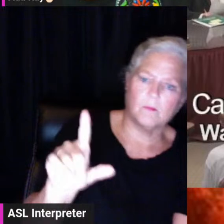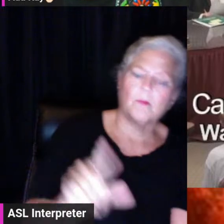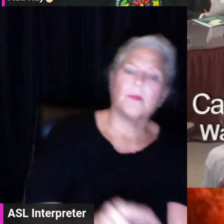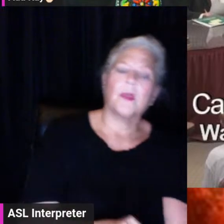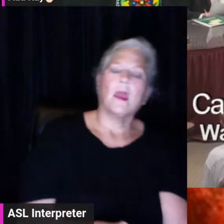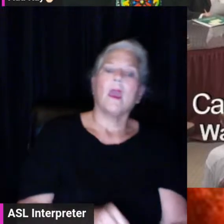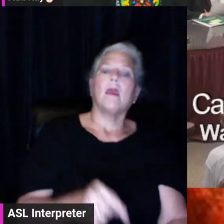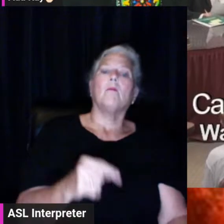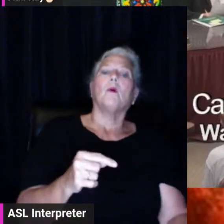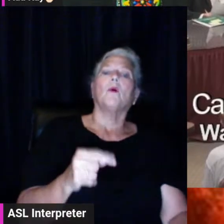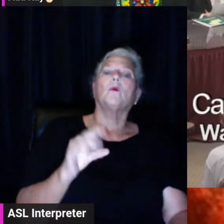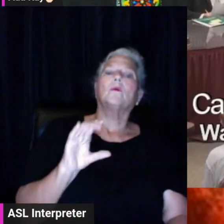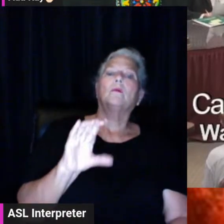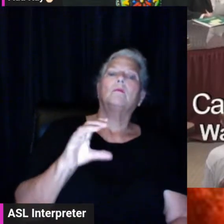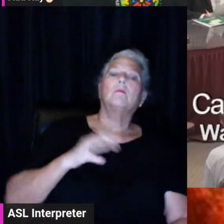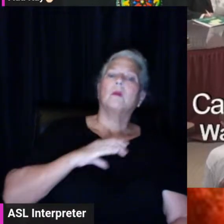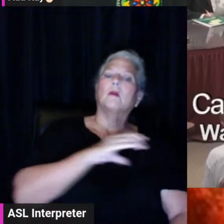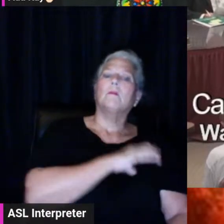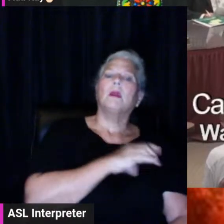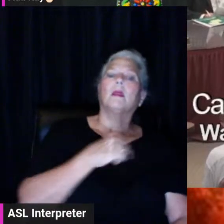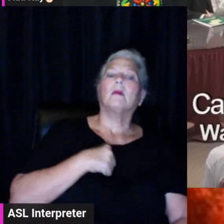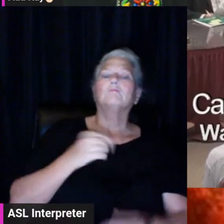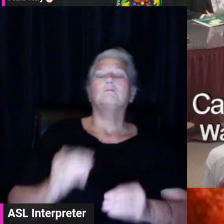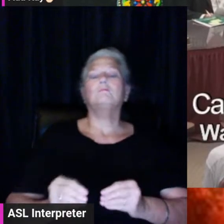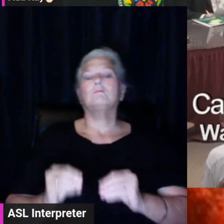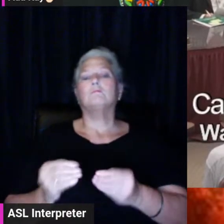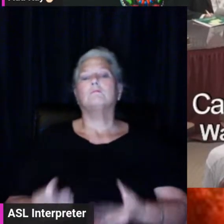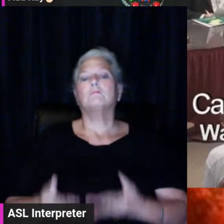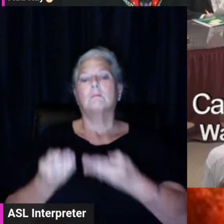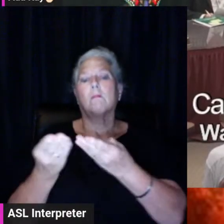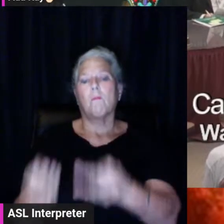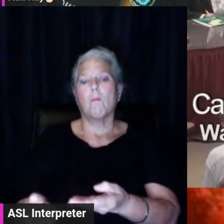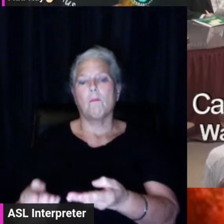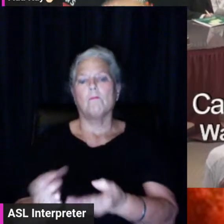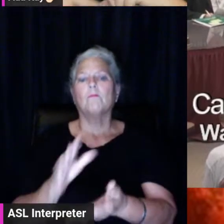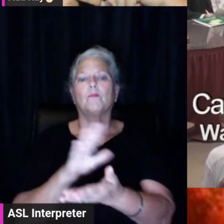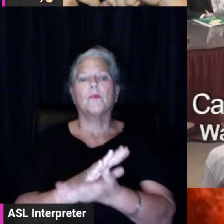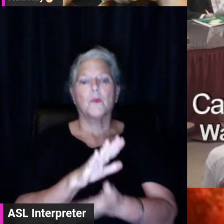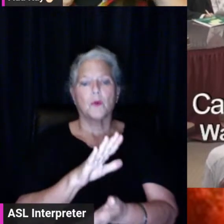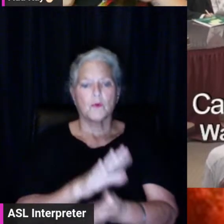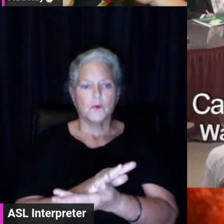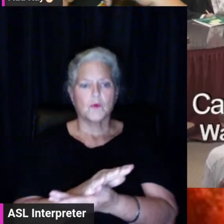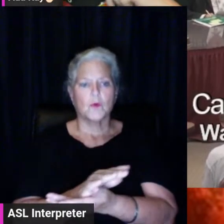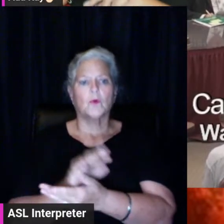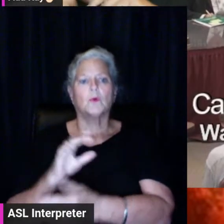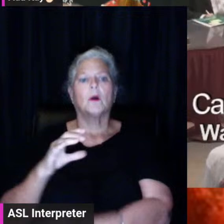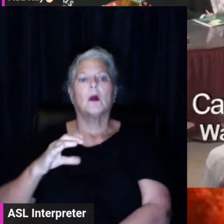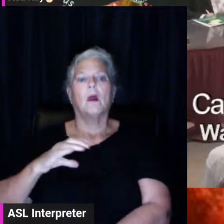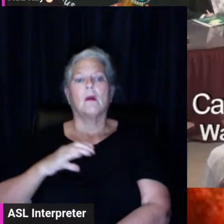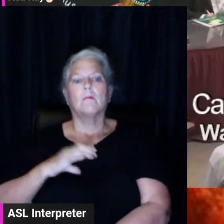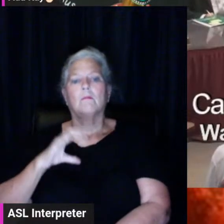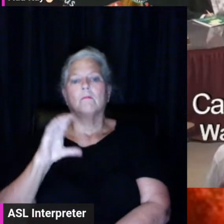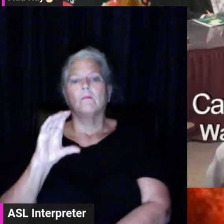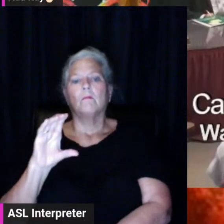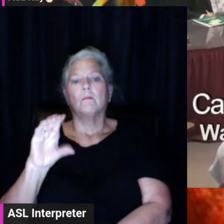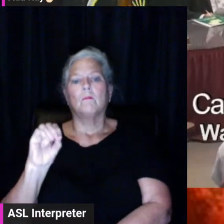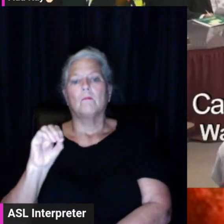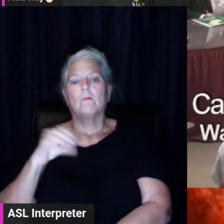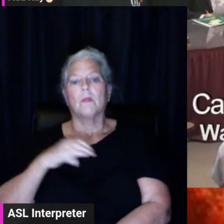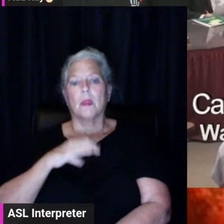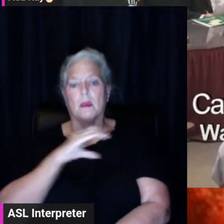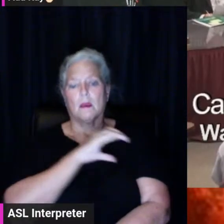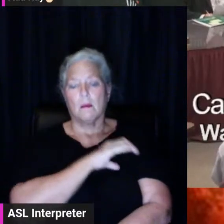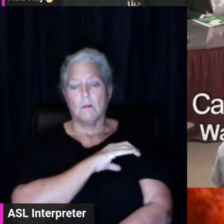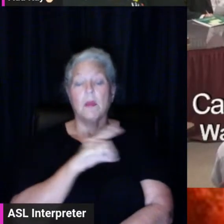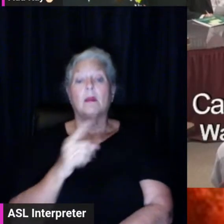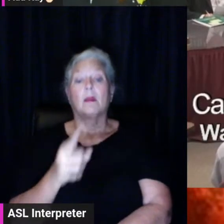I move that the board appoint the school committee member, Brian Lynch, to the Cable Advisory Committee. Second. Motion